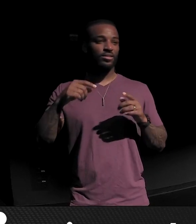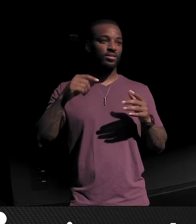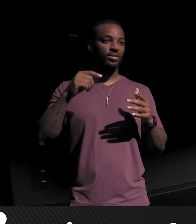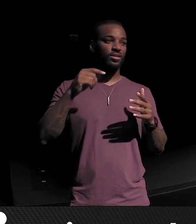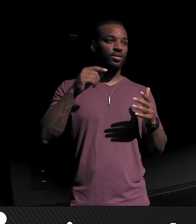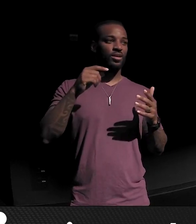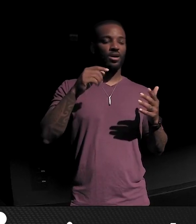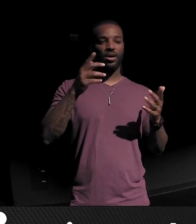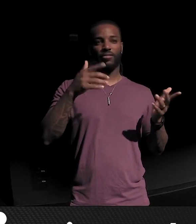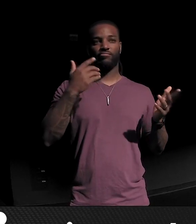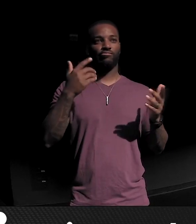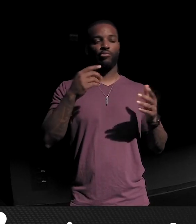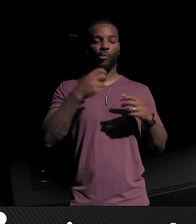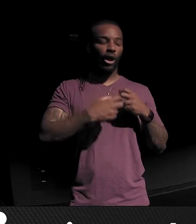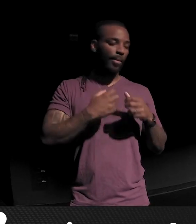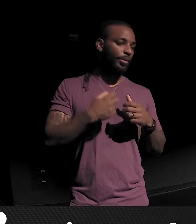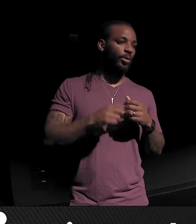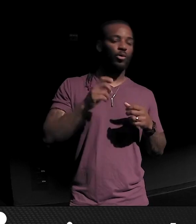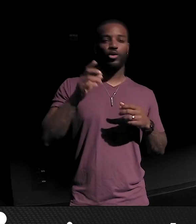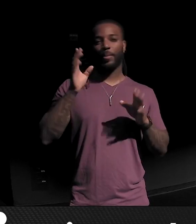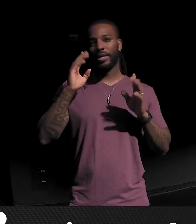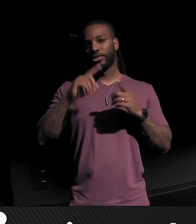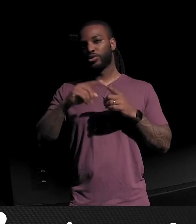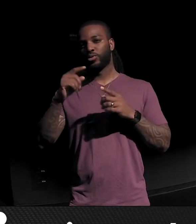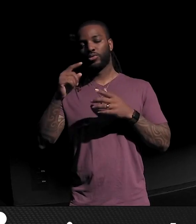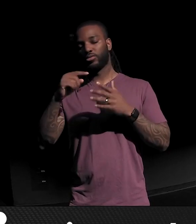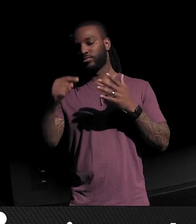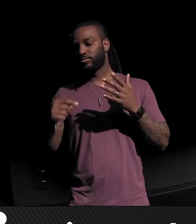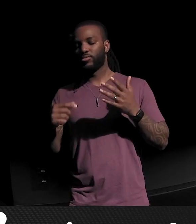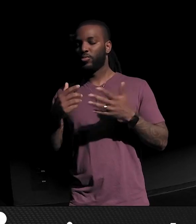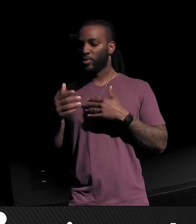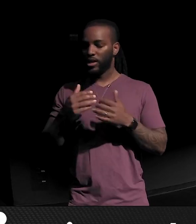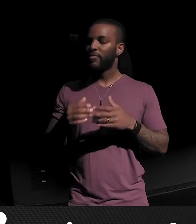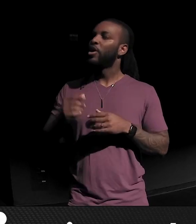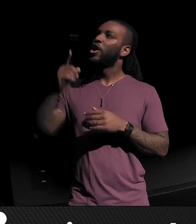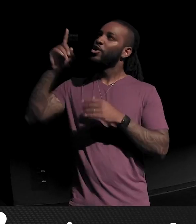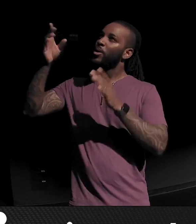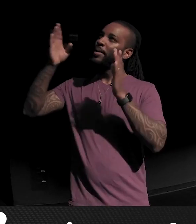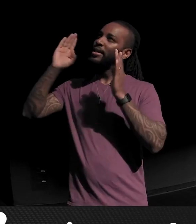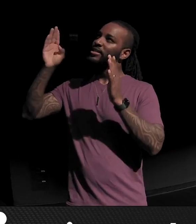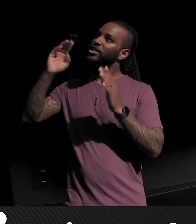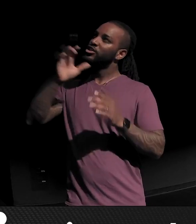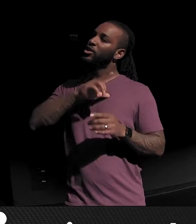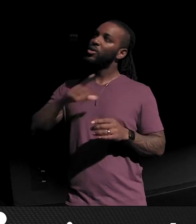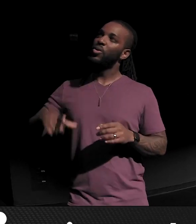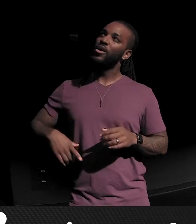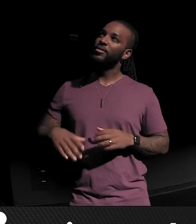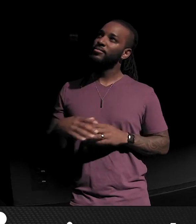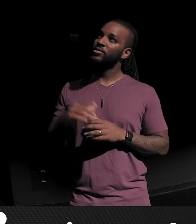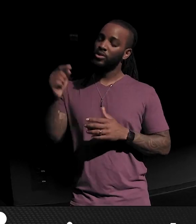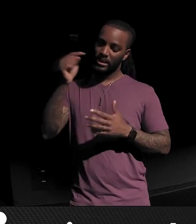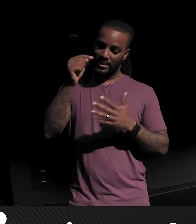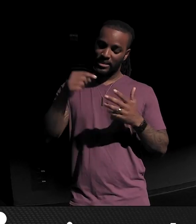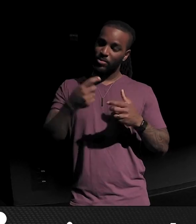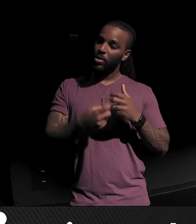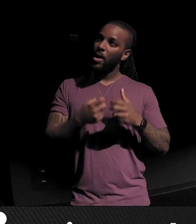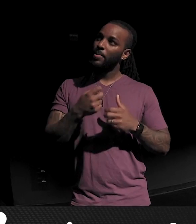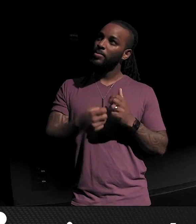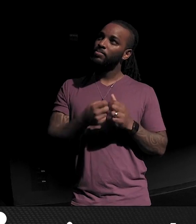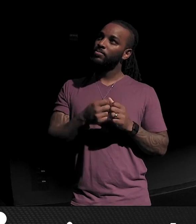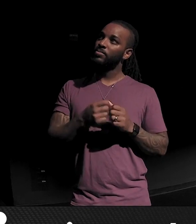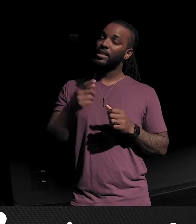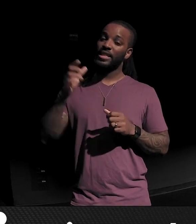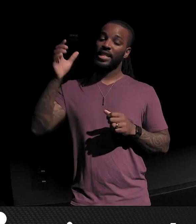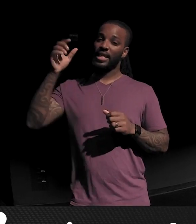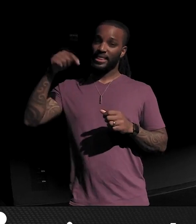to this problem? Are you paying attention, Lord? Ask him. And then hear this as his response